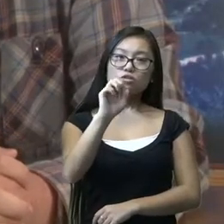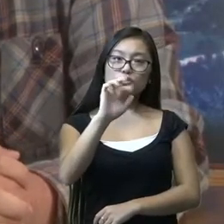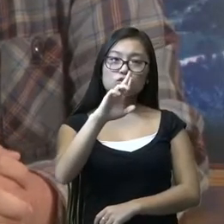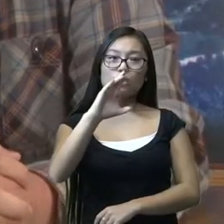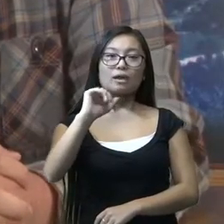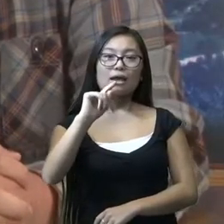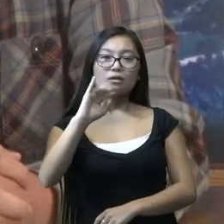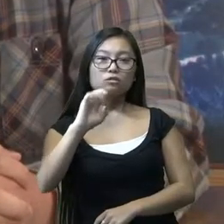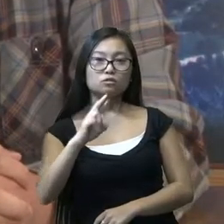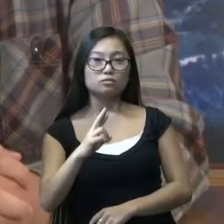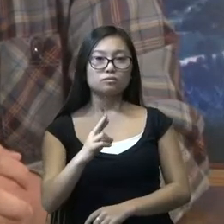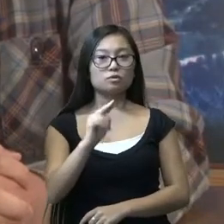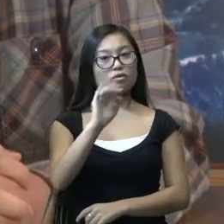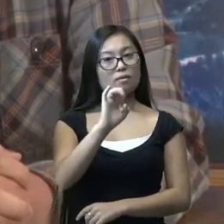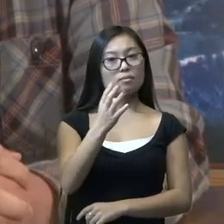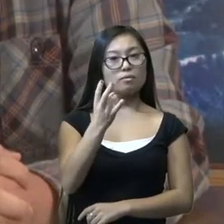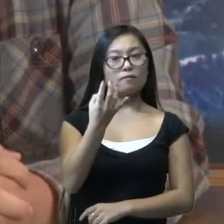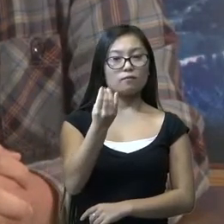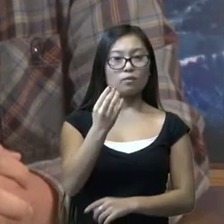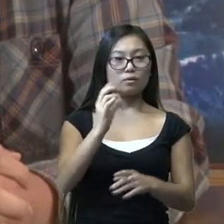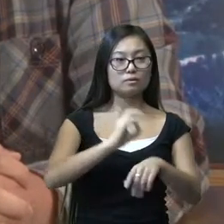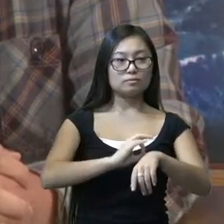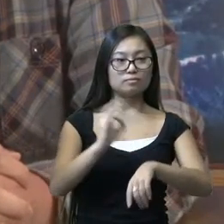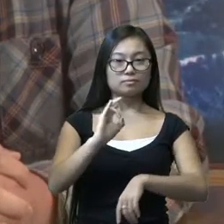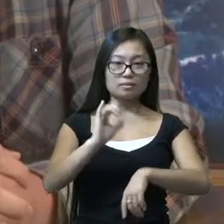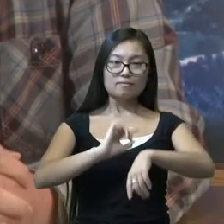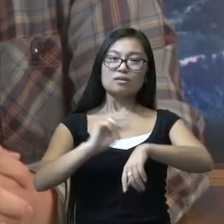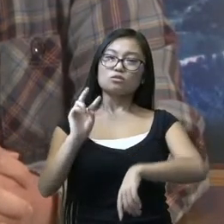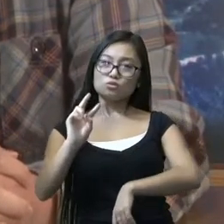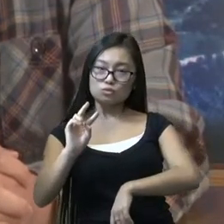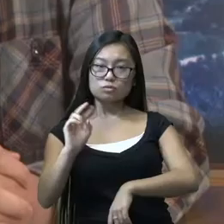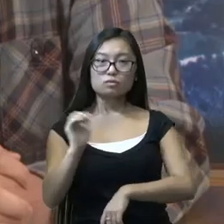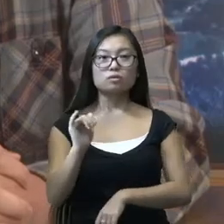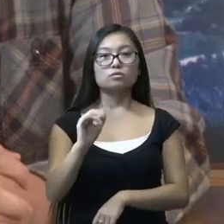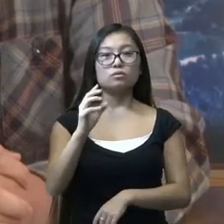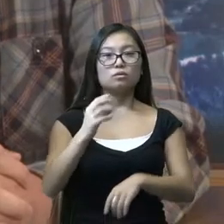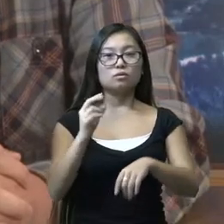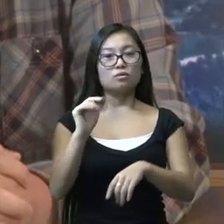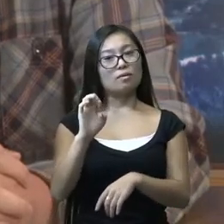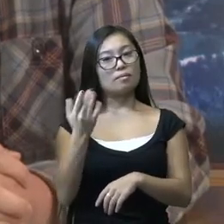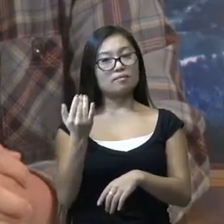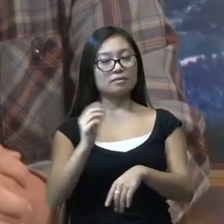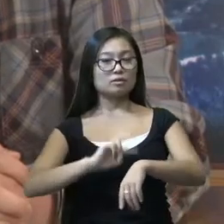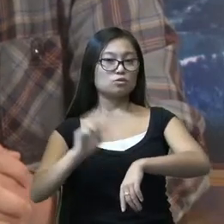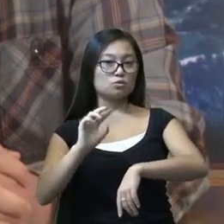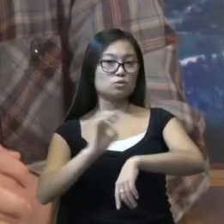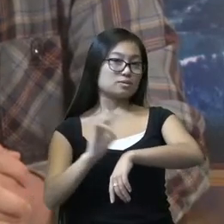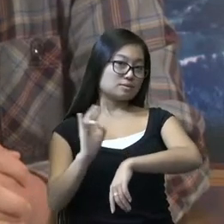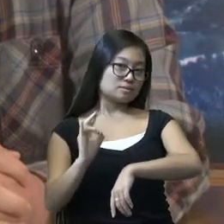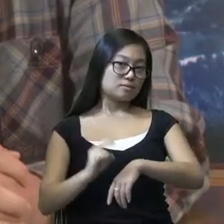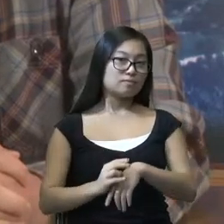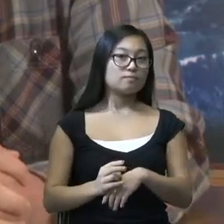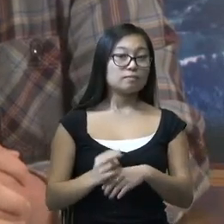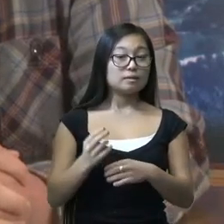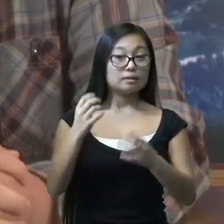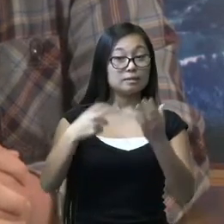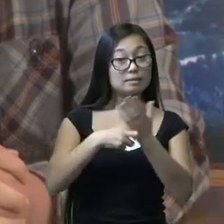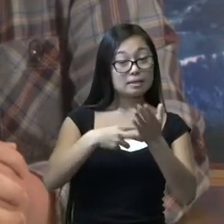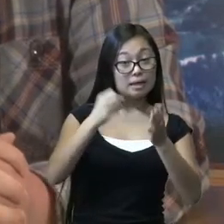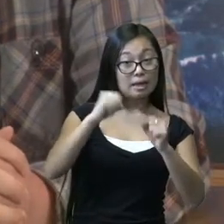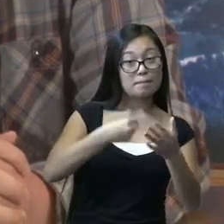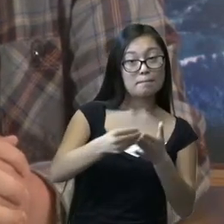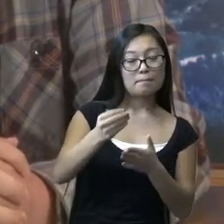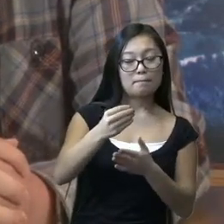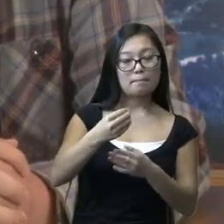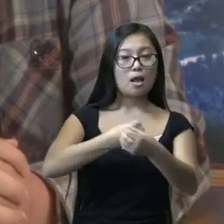7 p.m., 14th, 2 p.m., and 7 p.m., and 15th at 2 p.m. Tickets are now being sold in the box office from 3 to